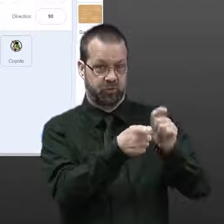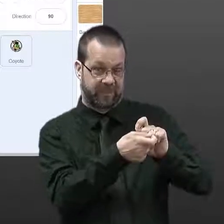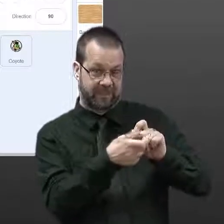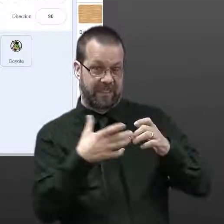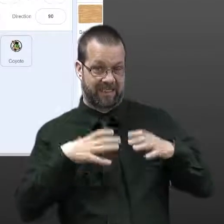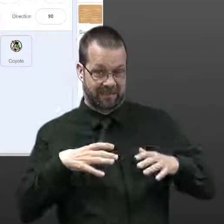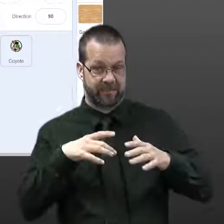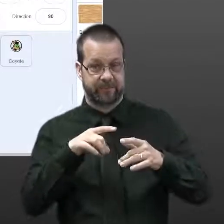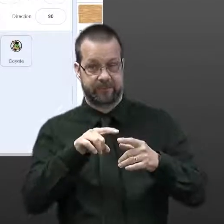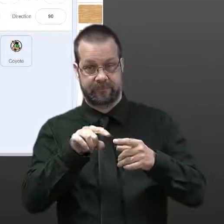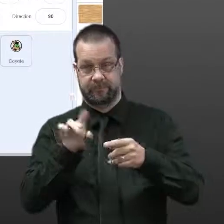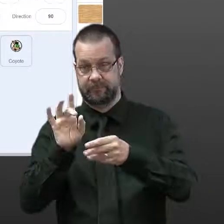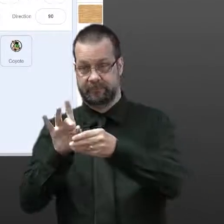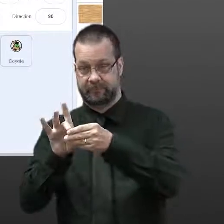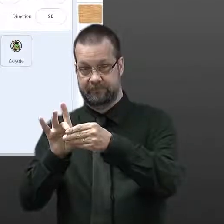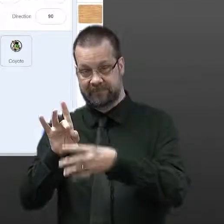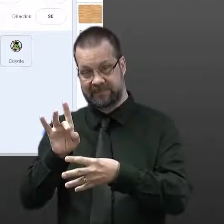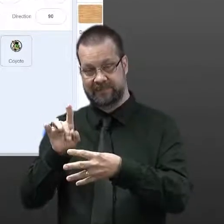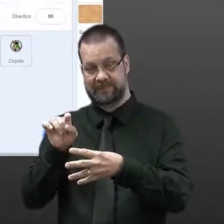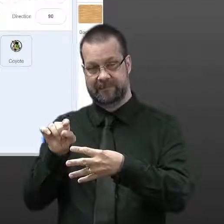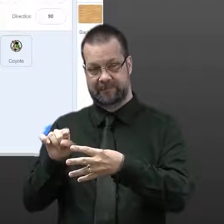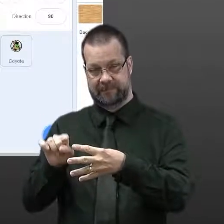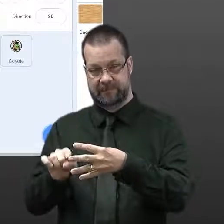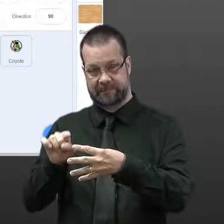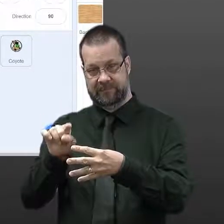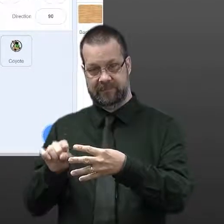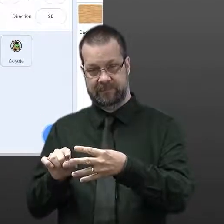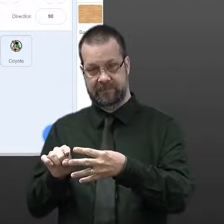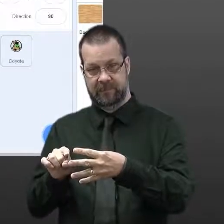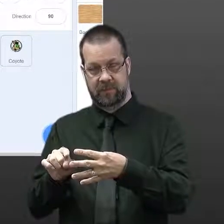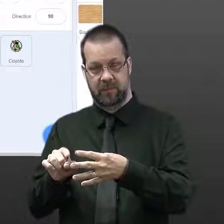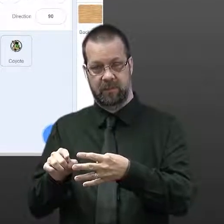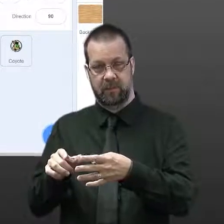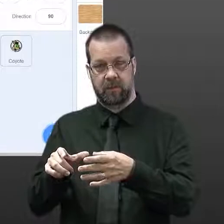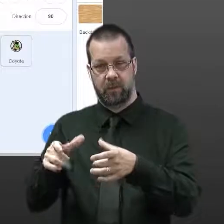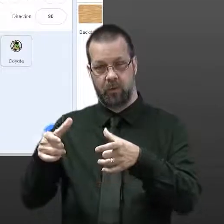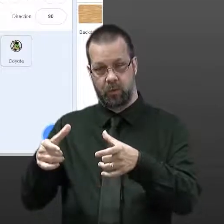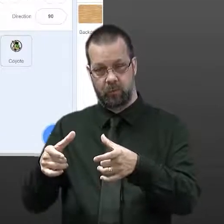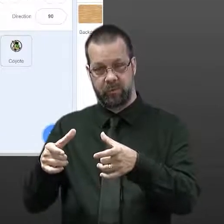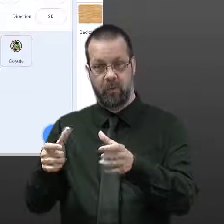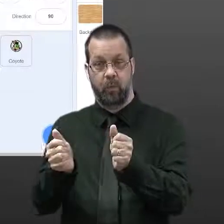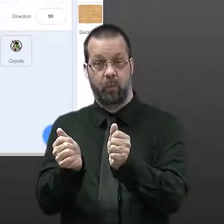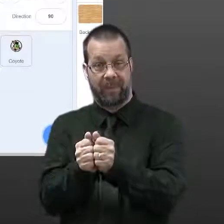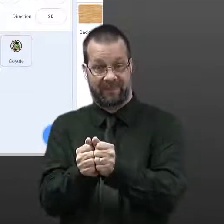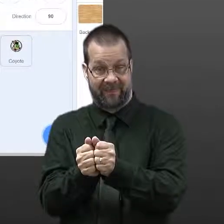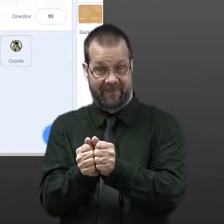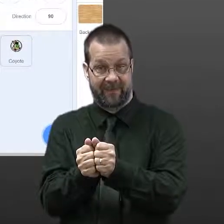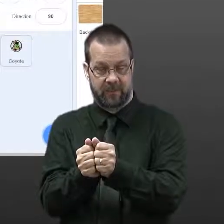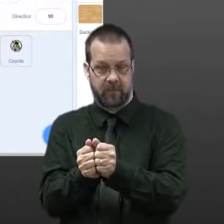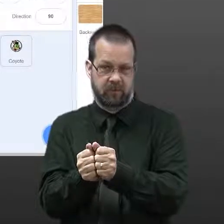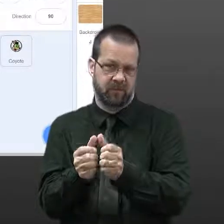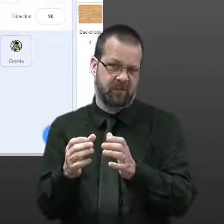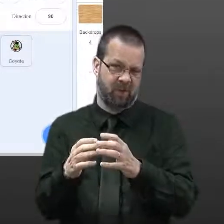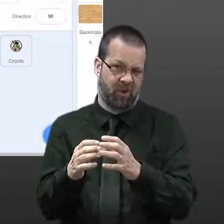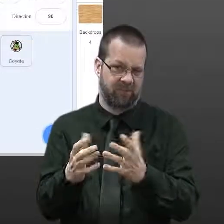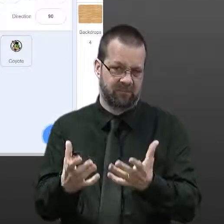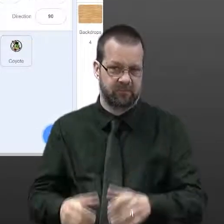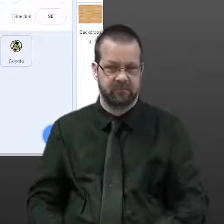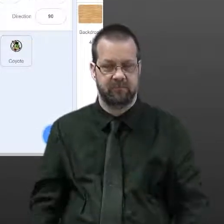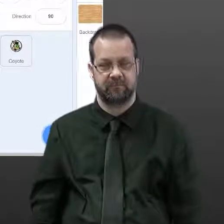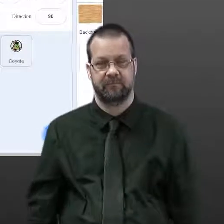costume to block, but this time we're going to switch it to hoop width. So it's with the ball